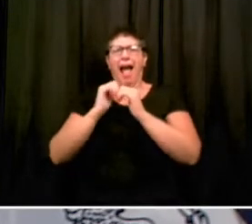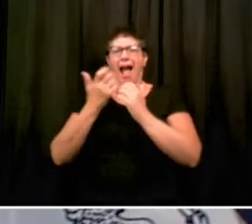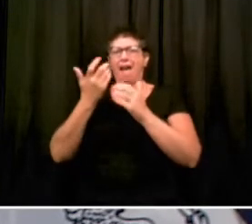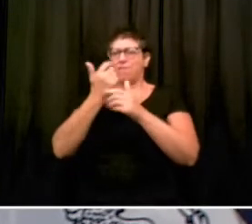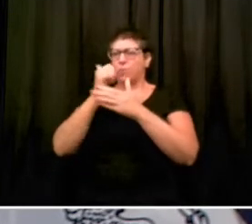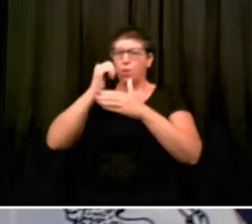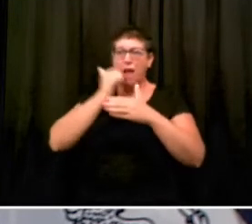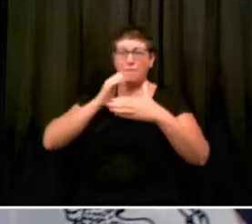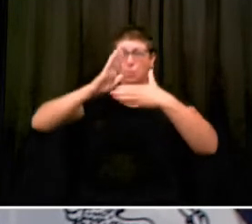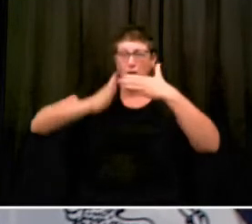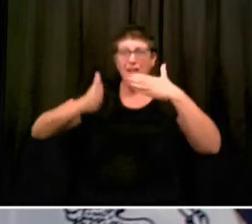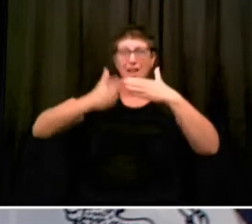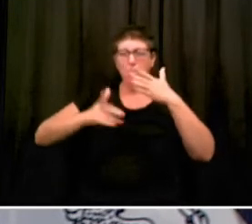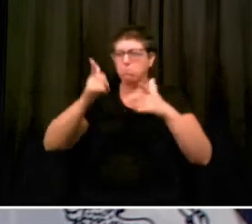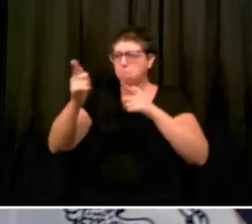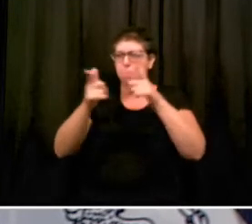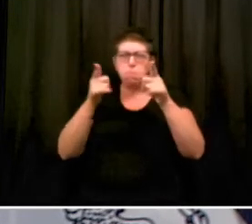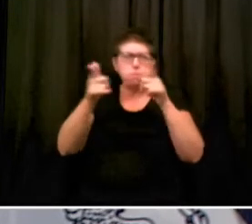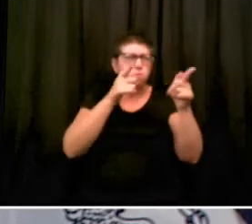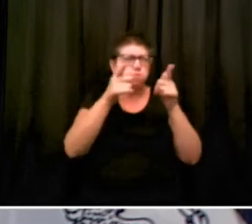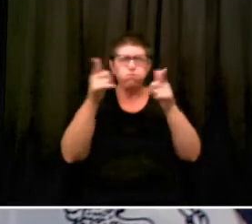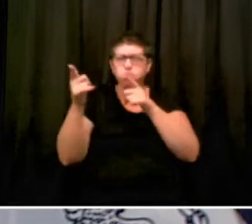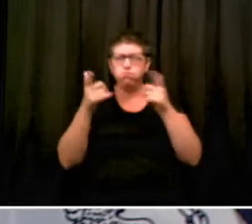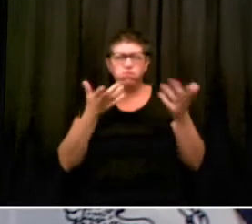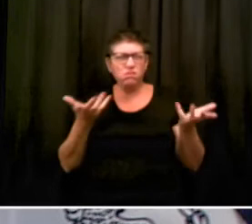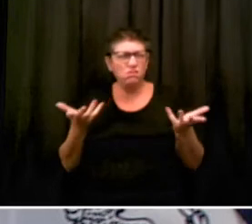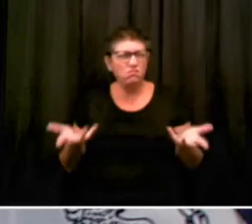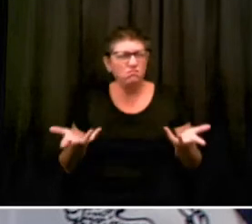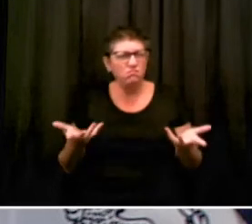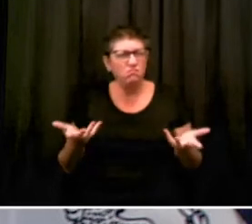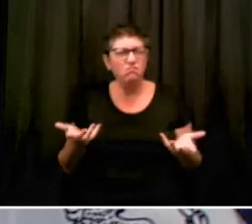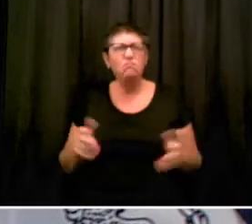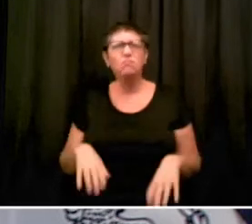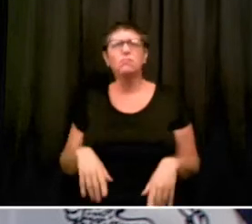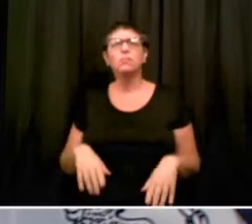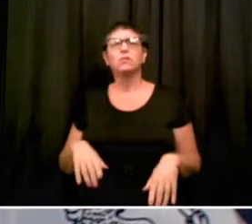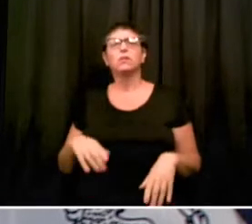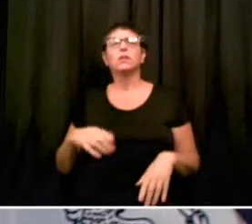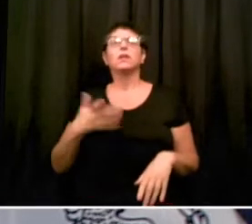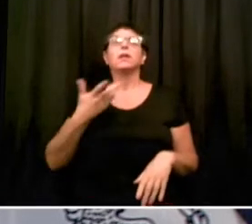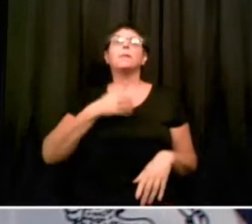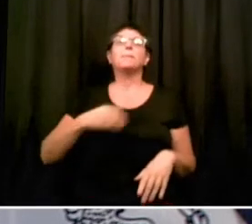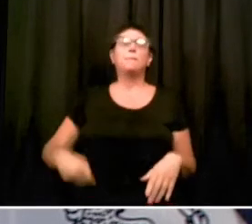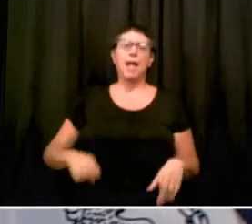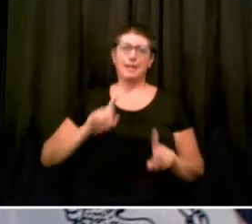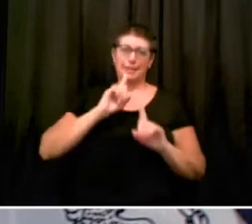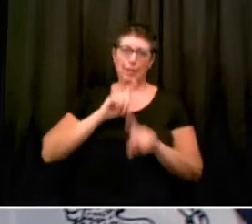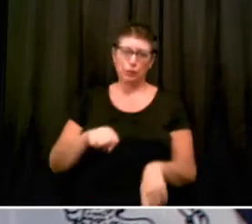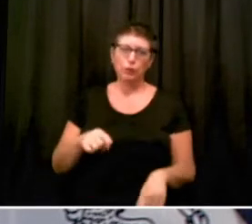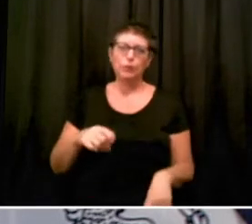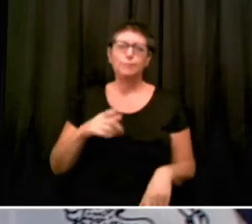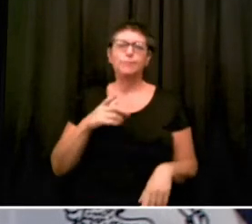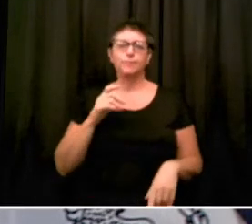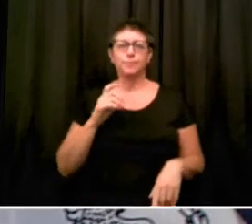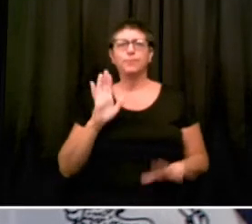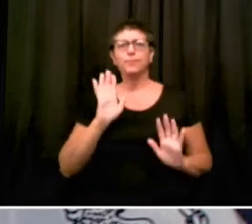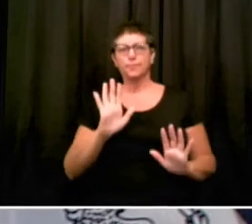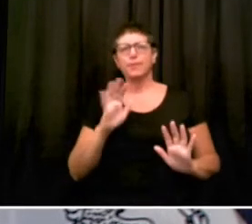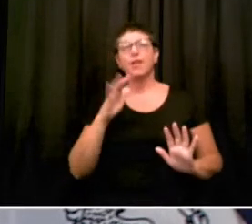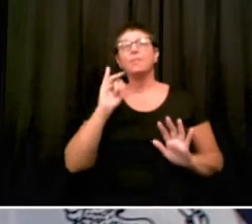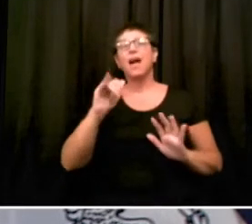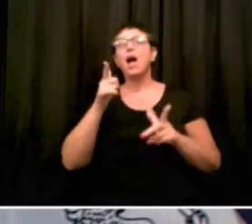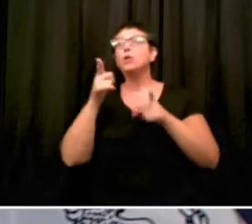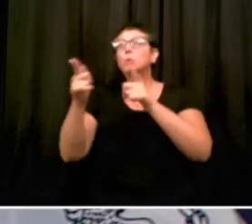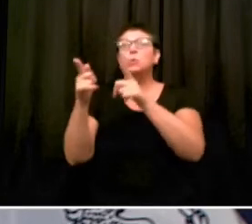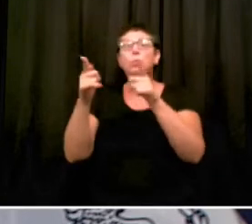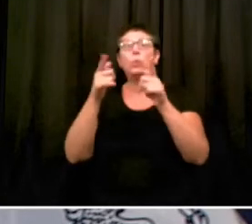violence? Yeah, no, Marcia, the violence is so painful, and Dermot and I have spent time